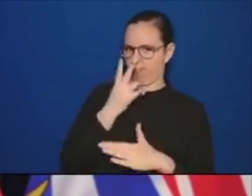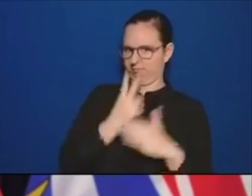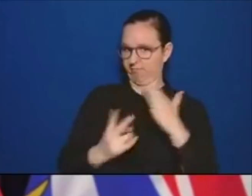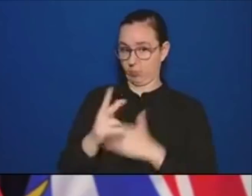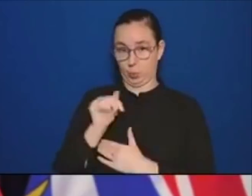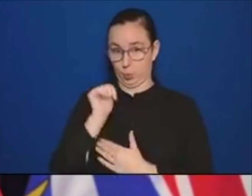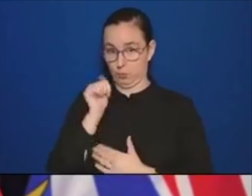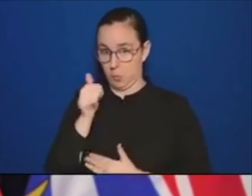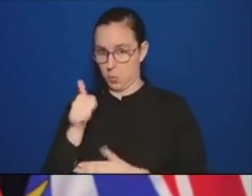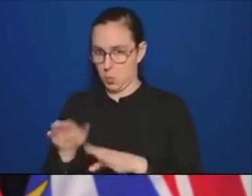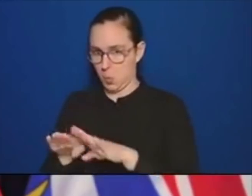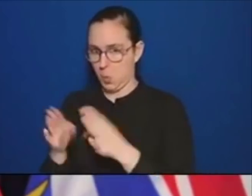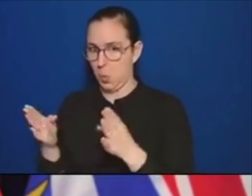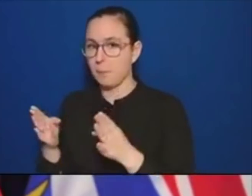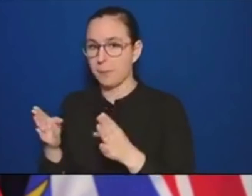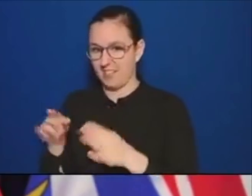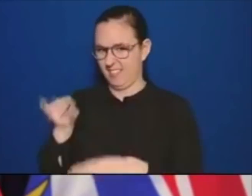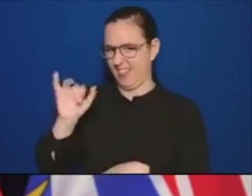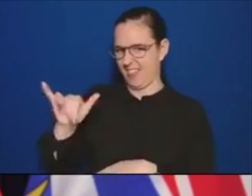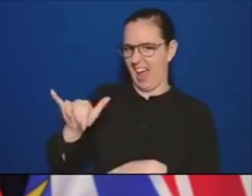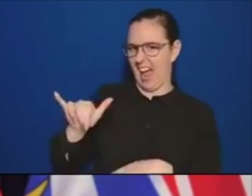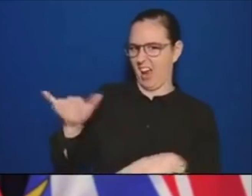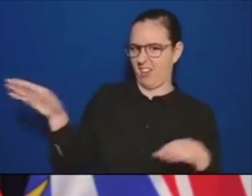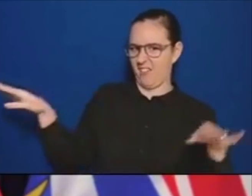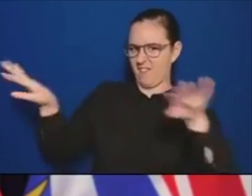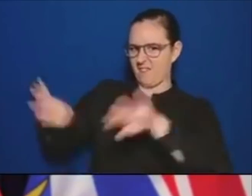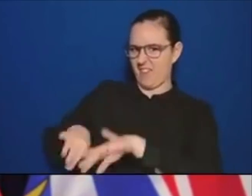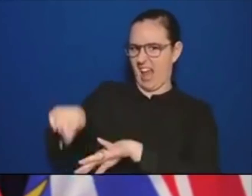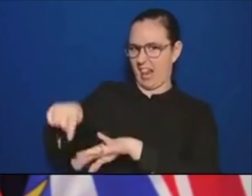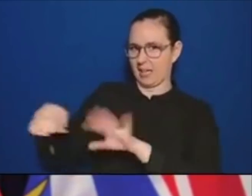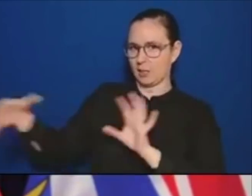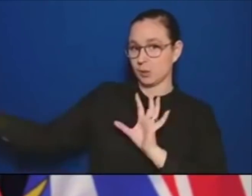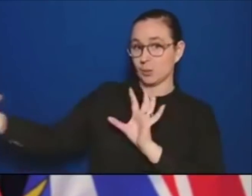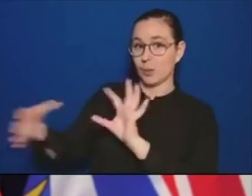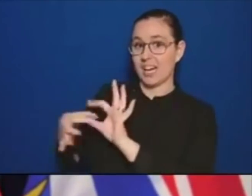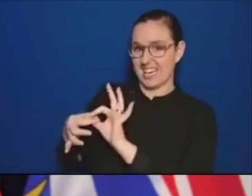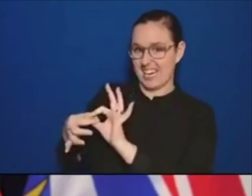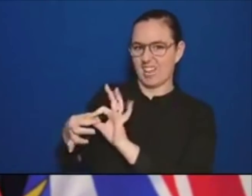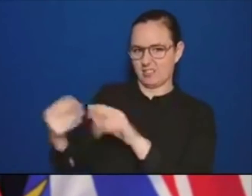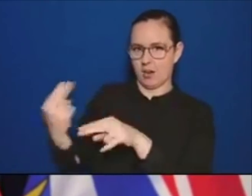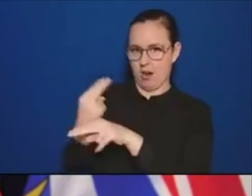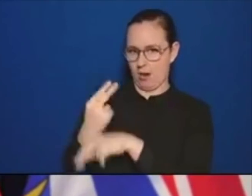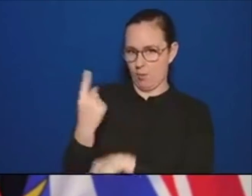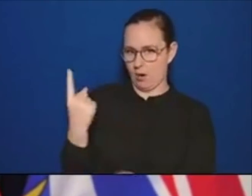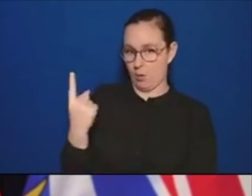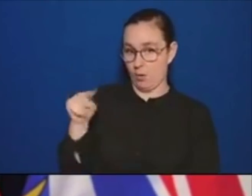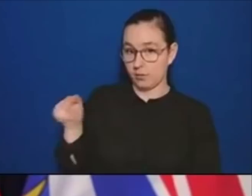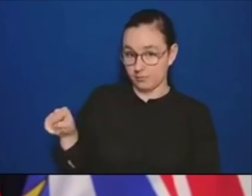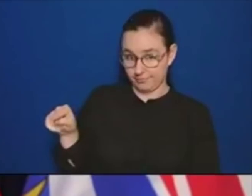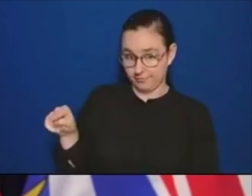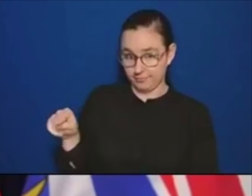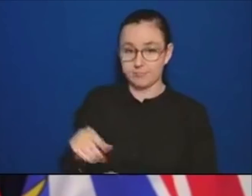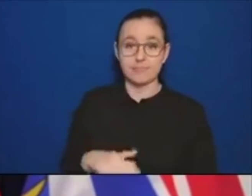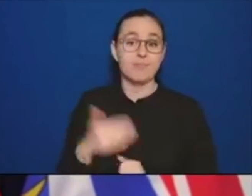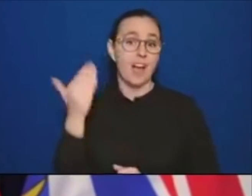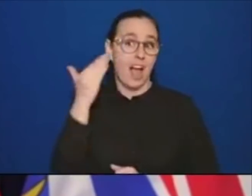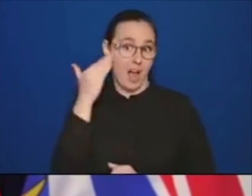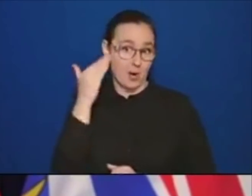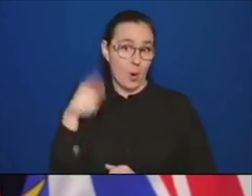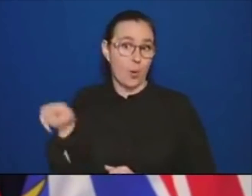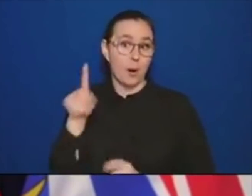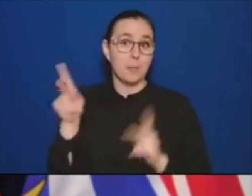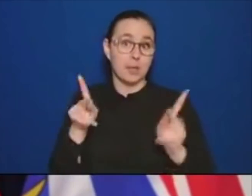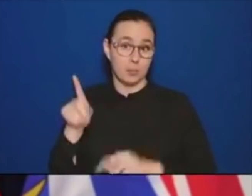Fraser Valley and to connect with the rest of Highway 1. We know that people in this region need to travel around. This will provide